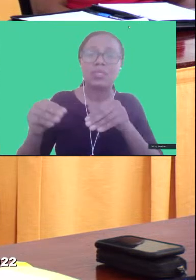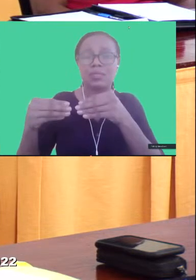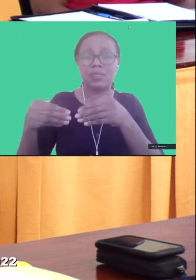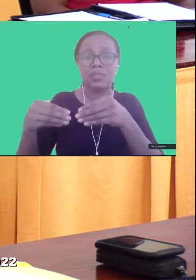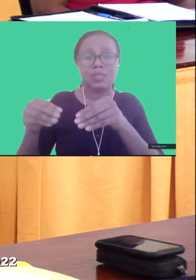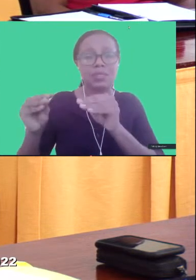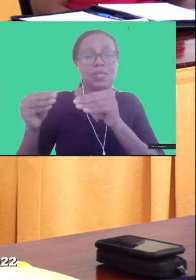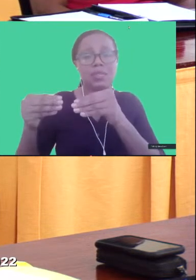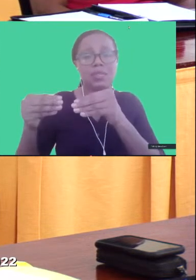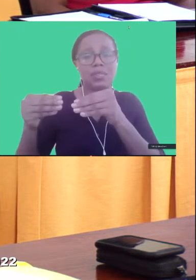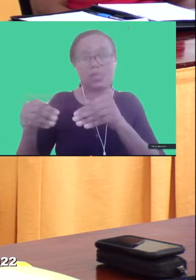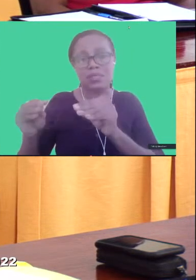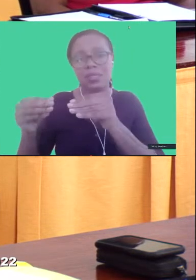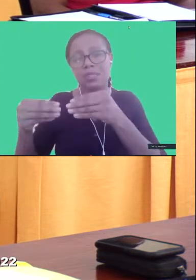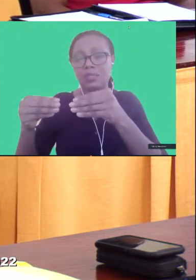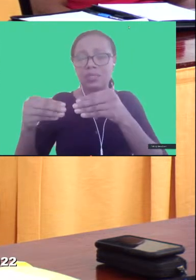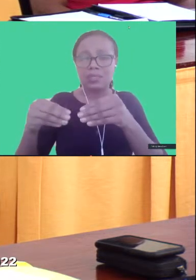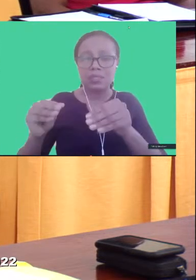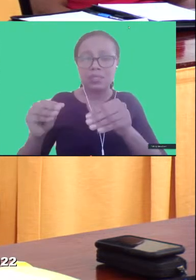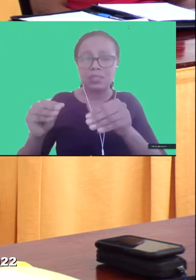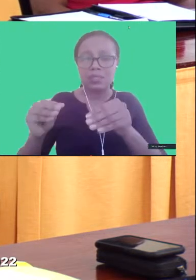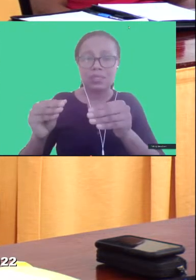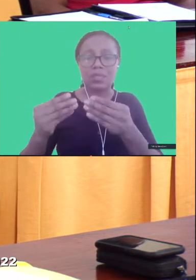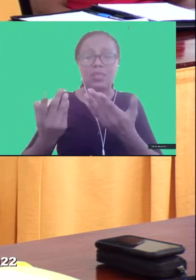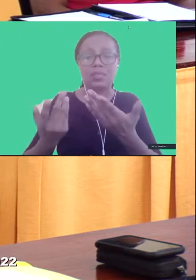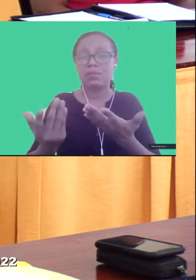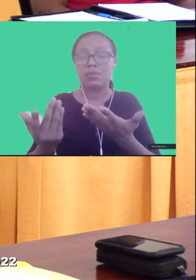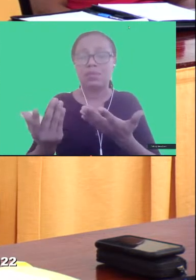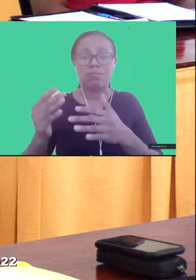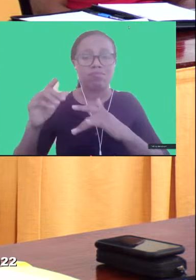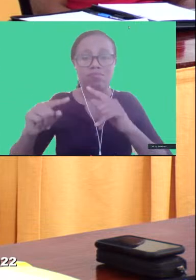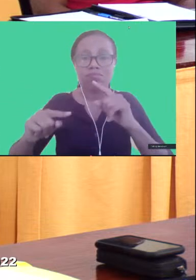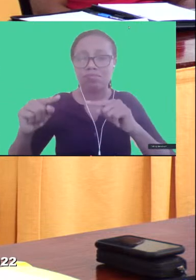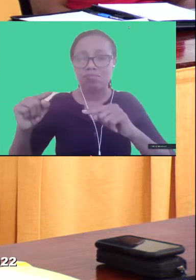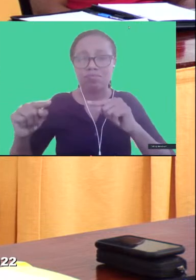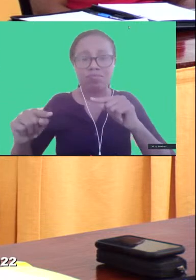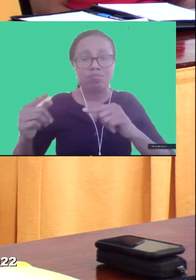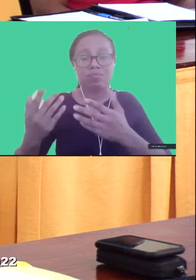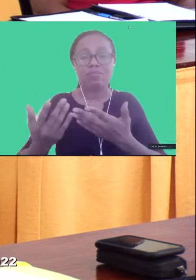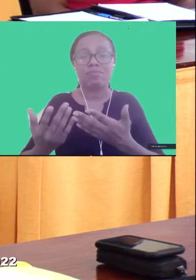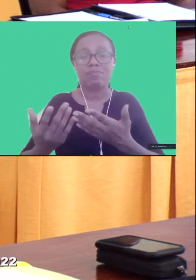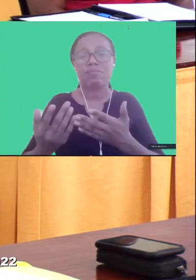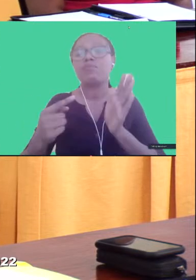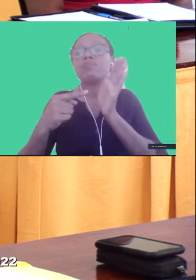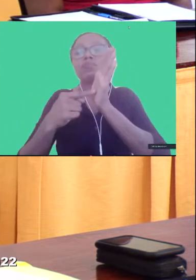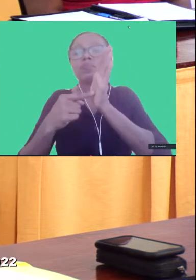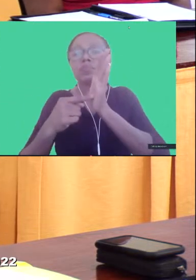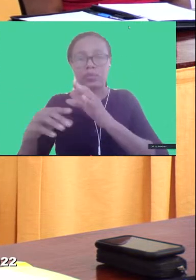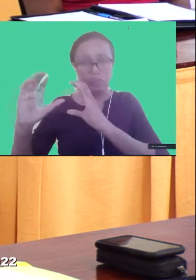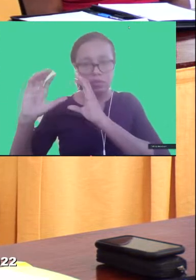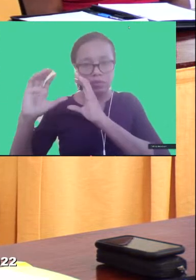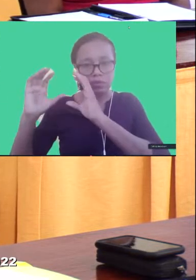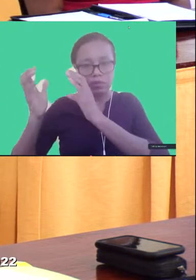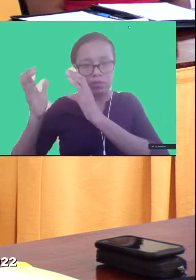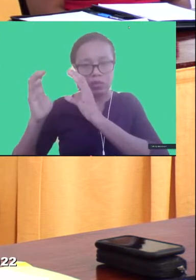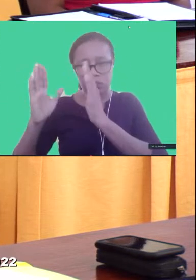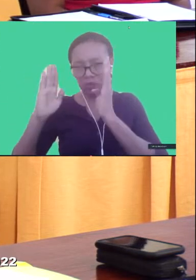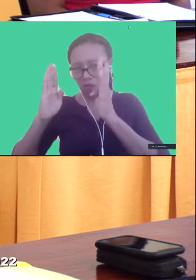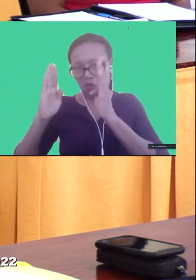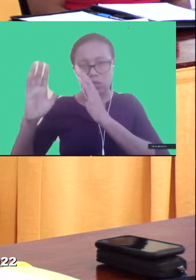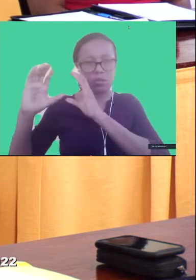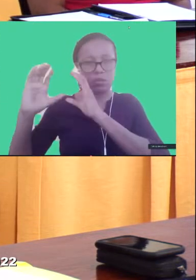that may be. And let us use the coconut vendor, because that is an example that perhaps every single